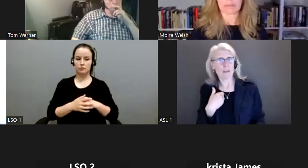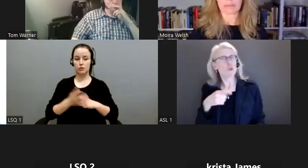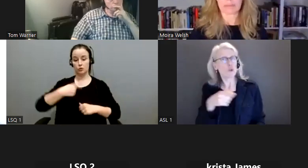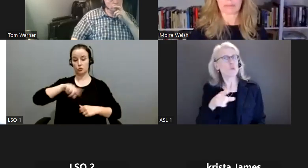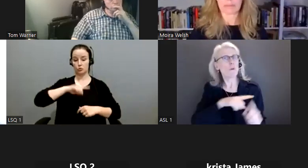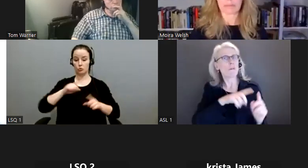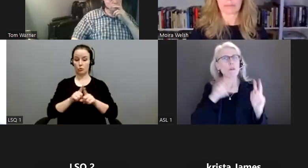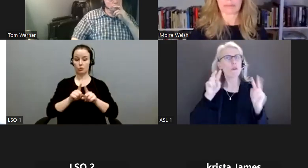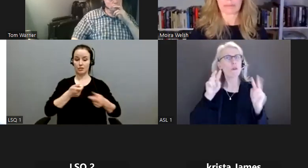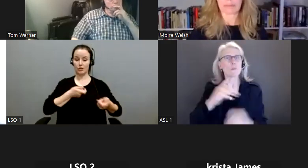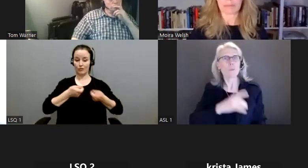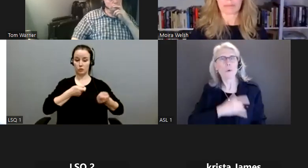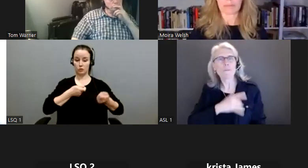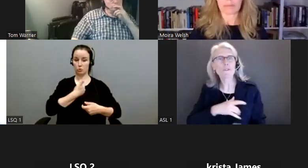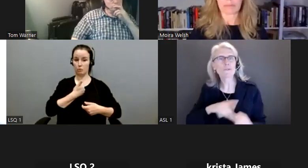be.